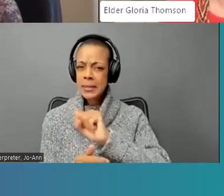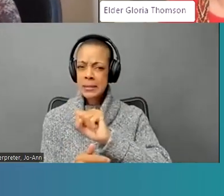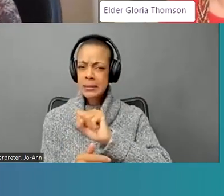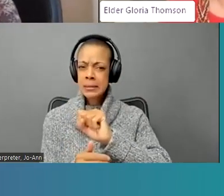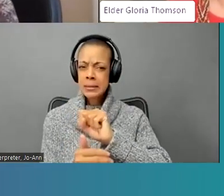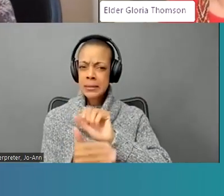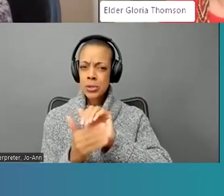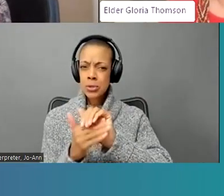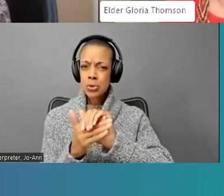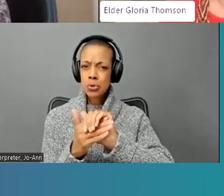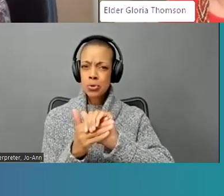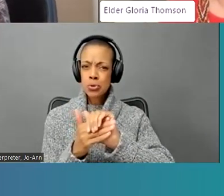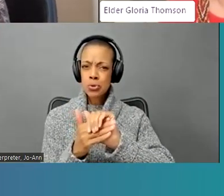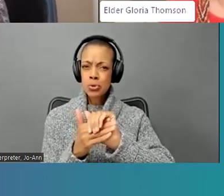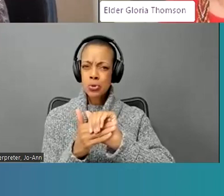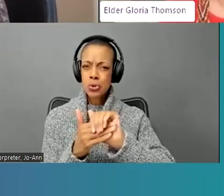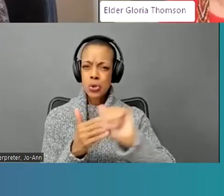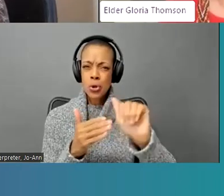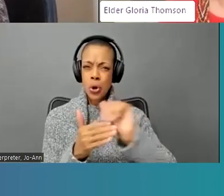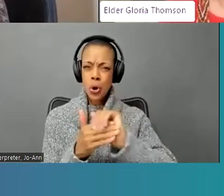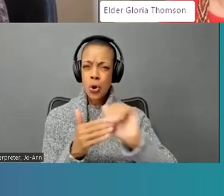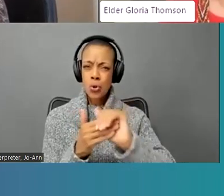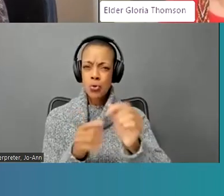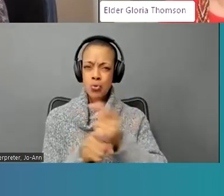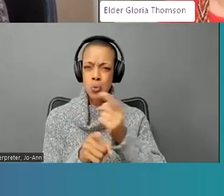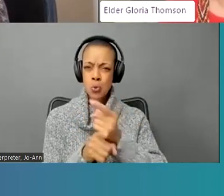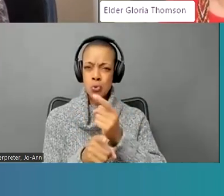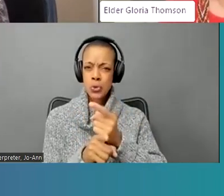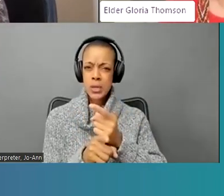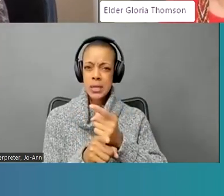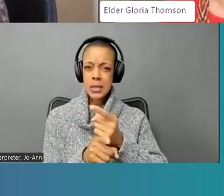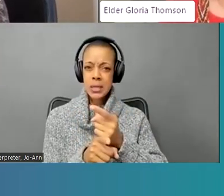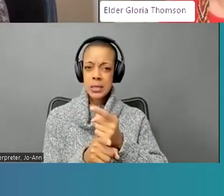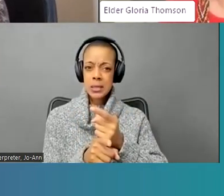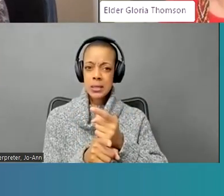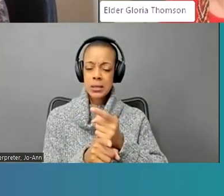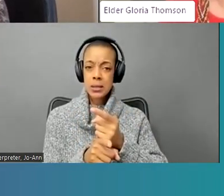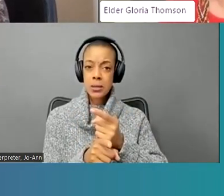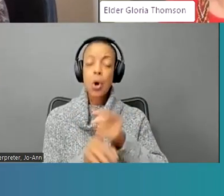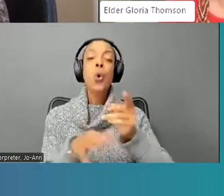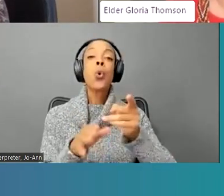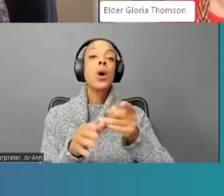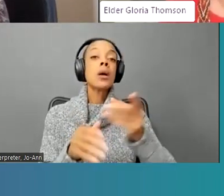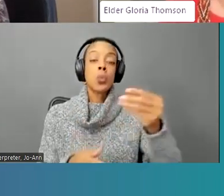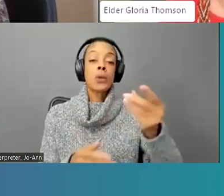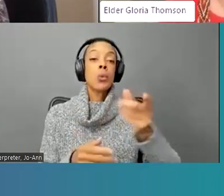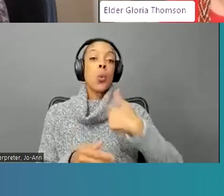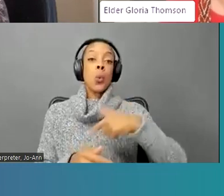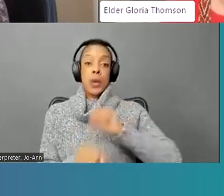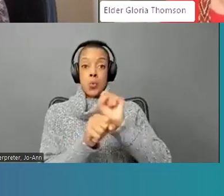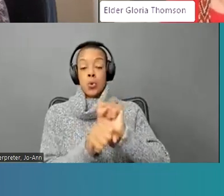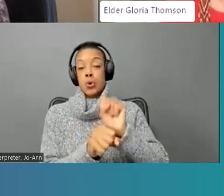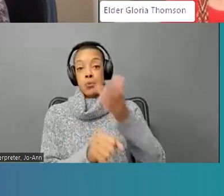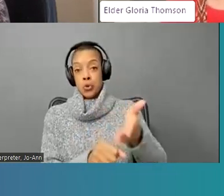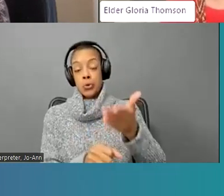yes, it is also appropriate because we do have to pay our bills. And